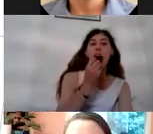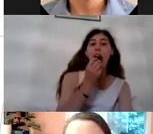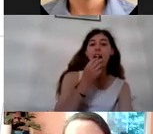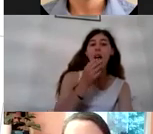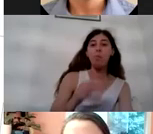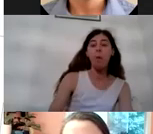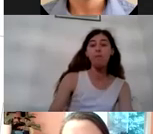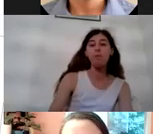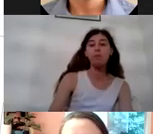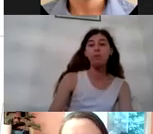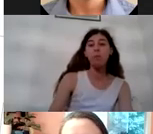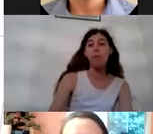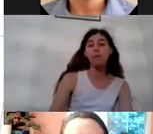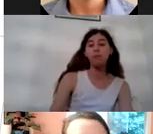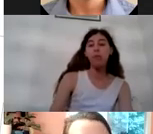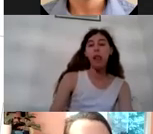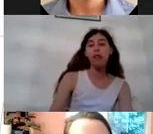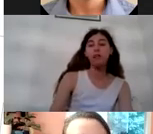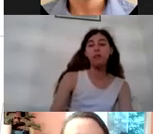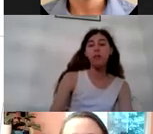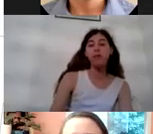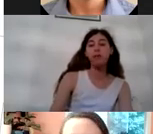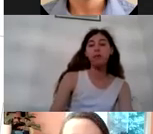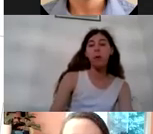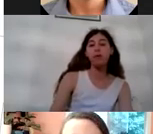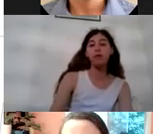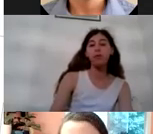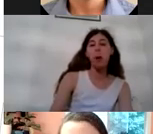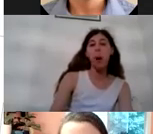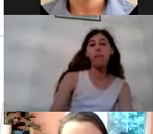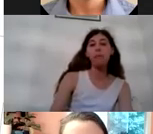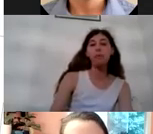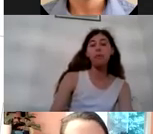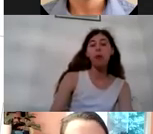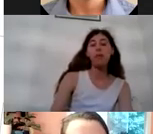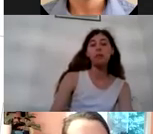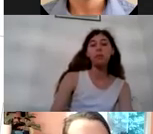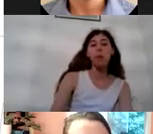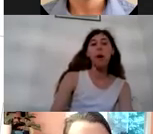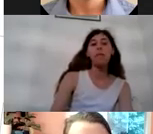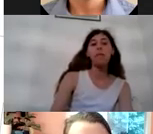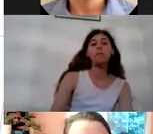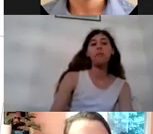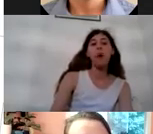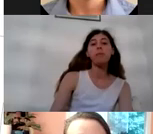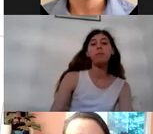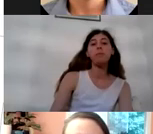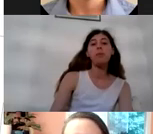5 participants were white, and we had 1 South Asian participant.